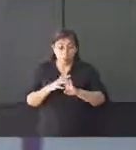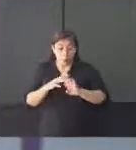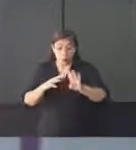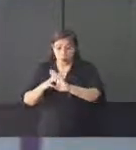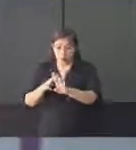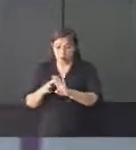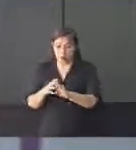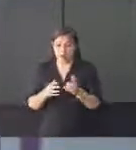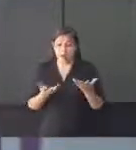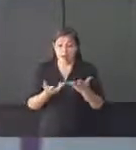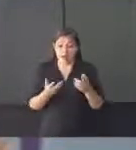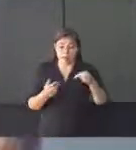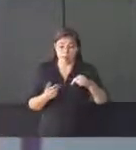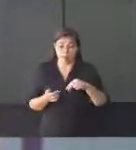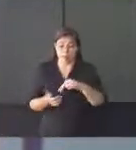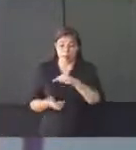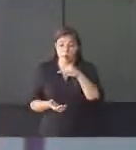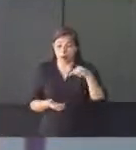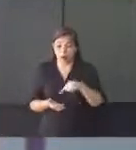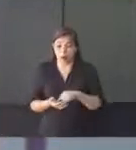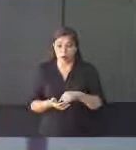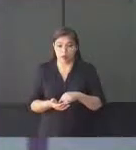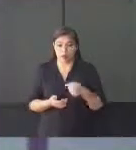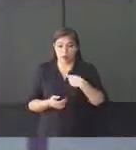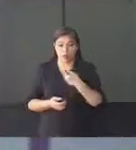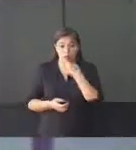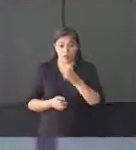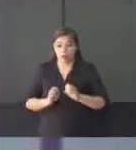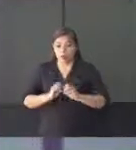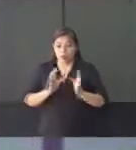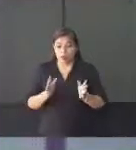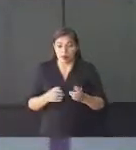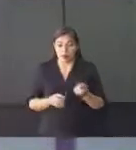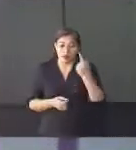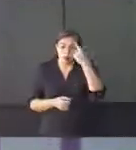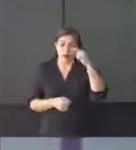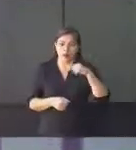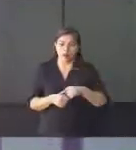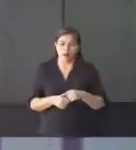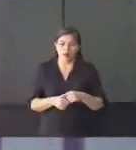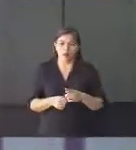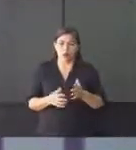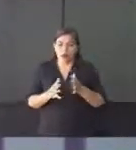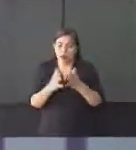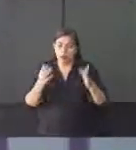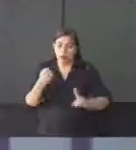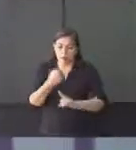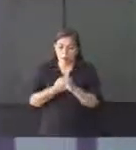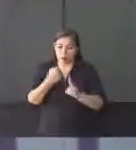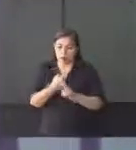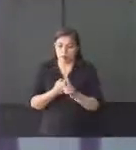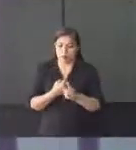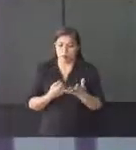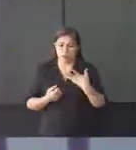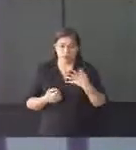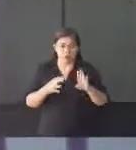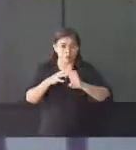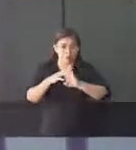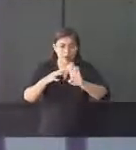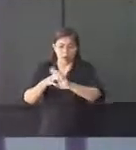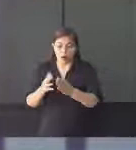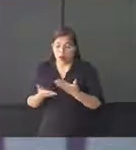The challenges of migration in our territory. I'm going to be very clear, because I think that the big challenge